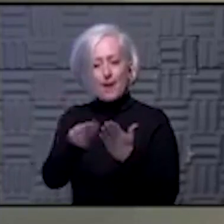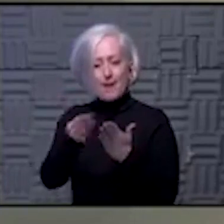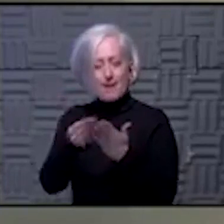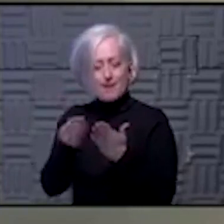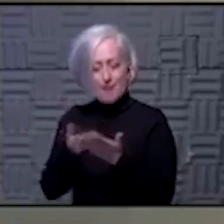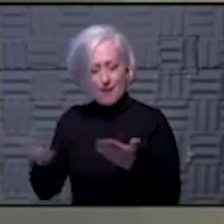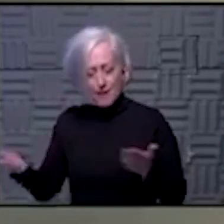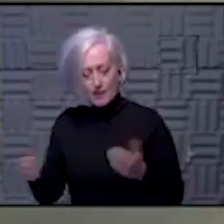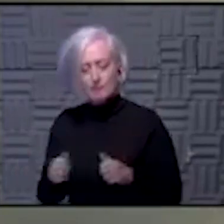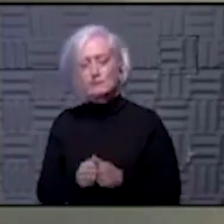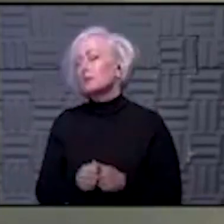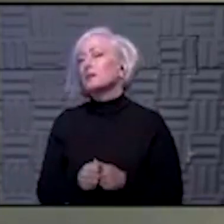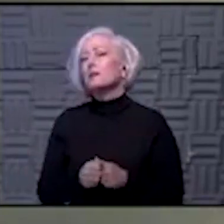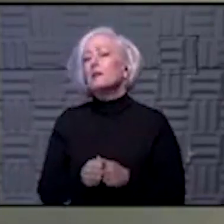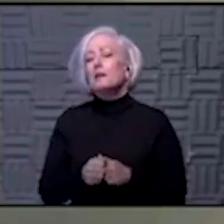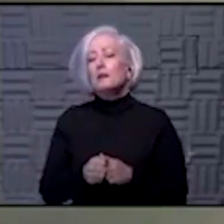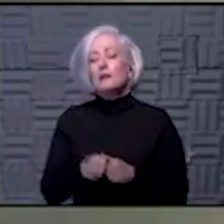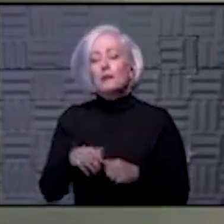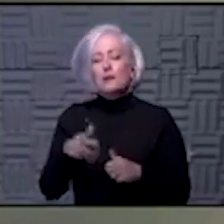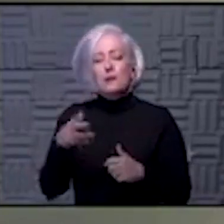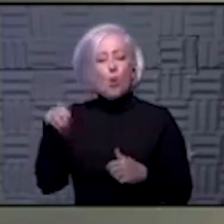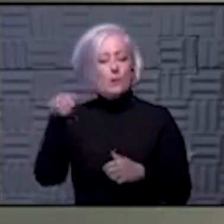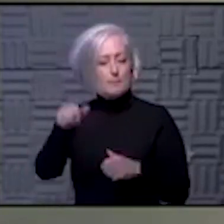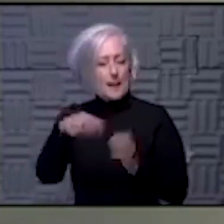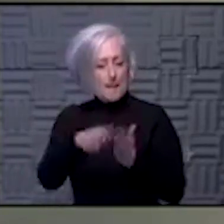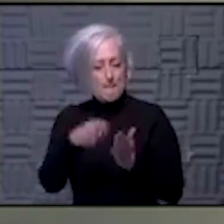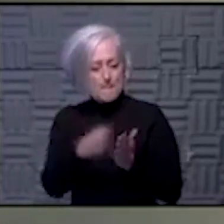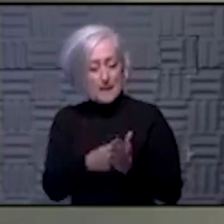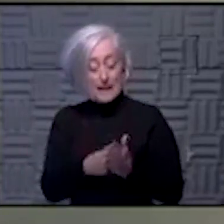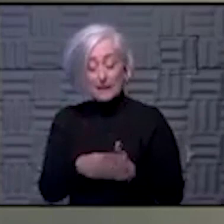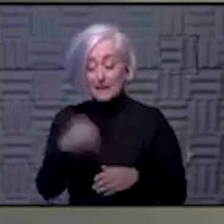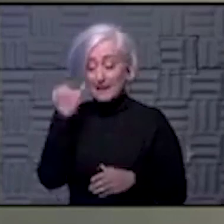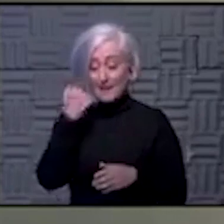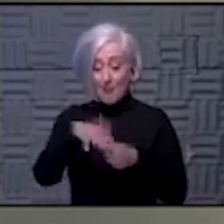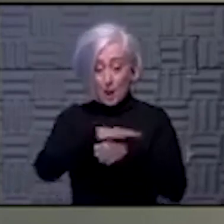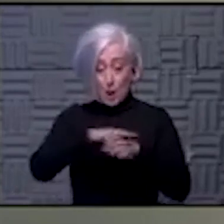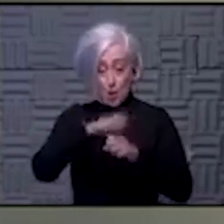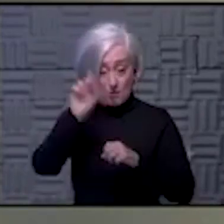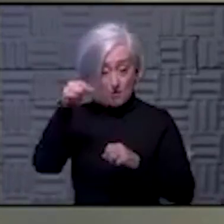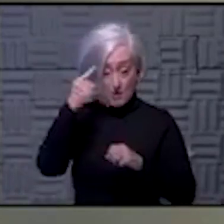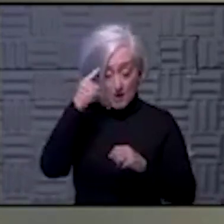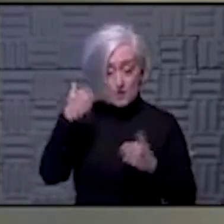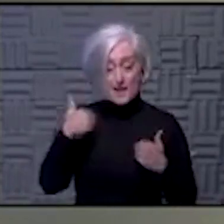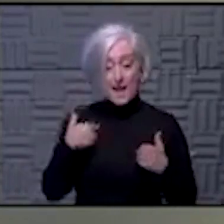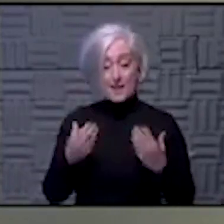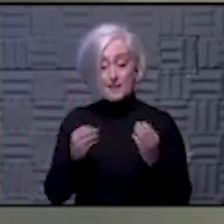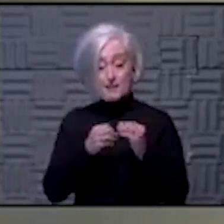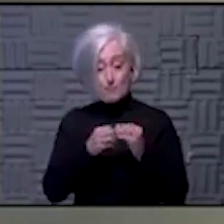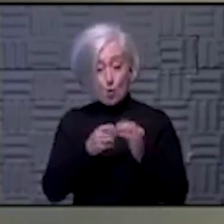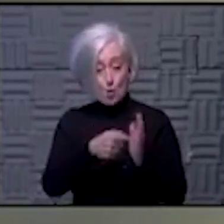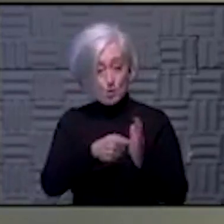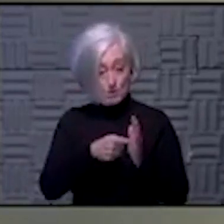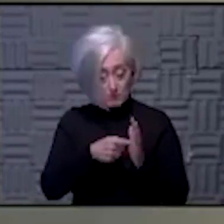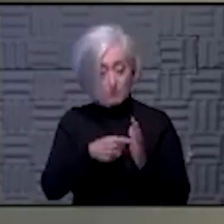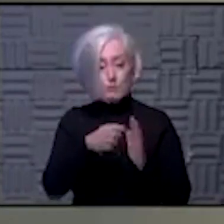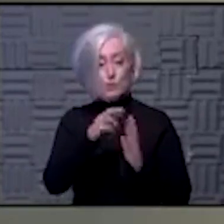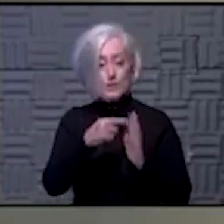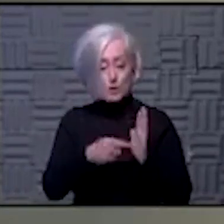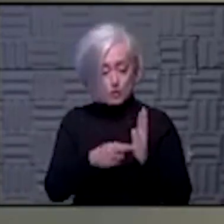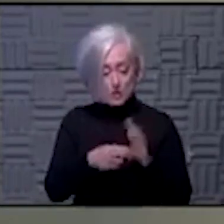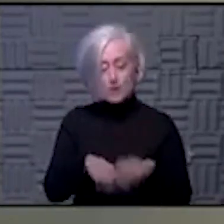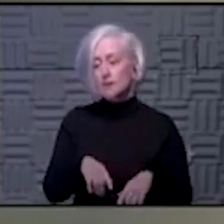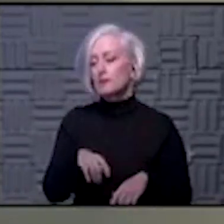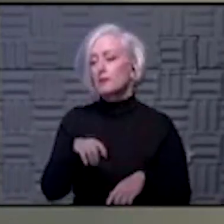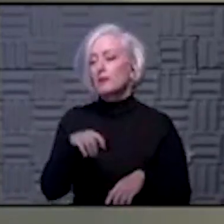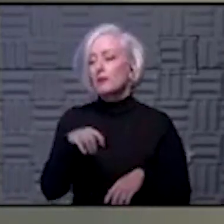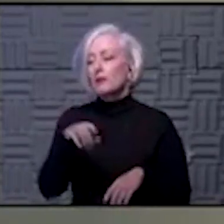local, state, or federal government comes out with more restrictions and mandates, there are others who would simply say, I'm not going